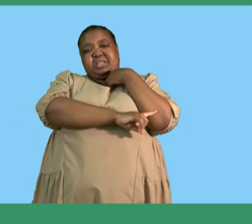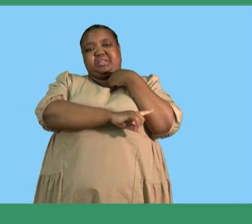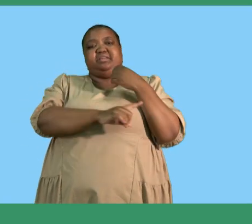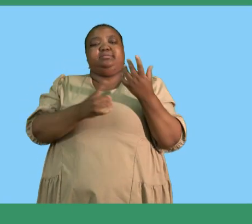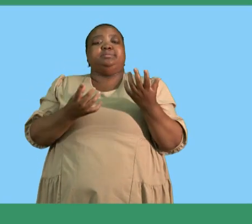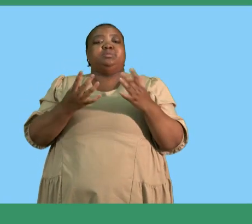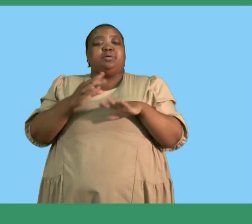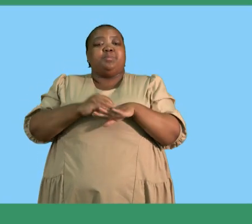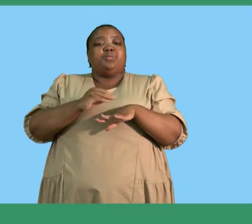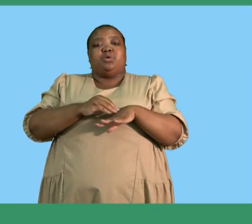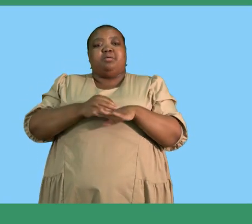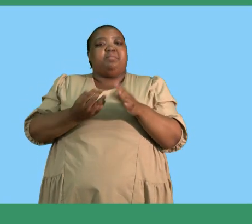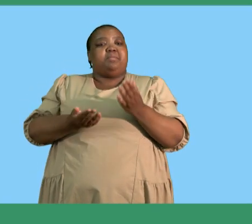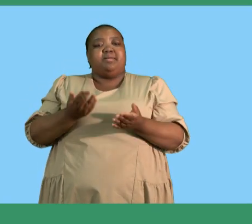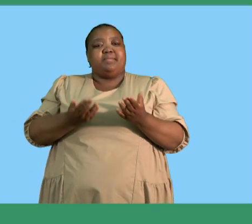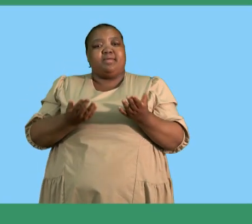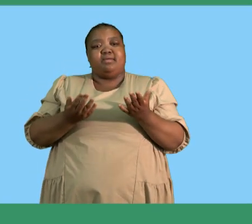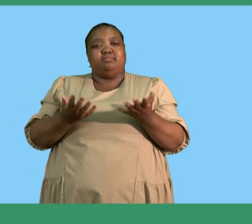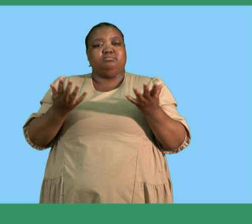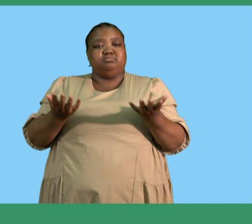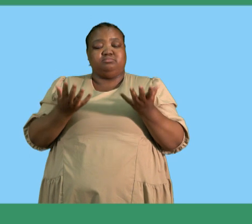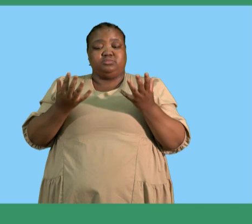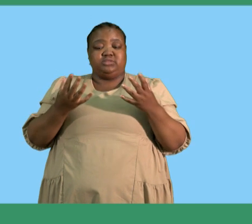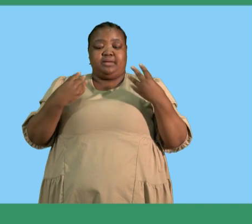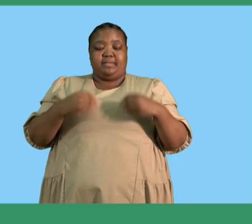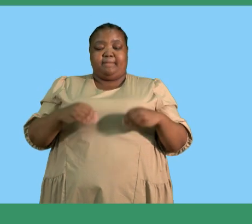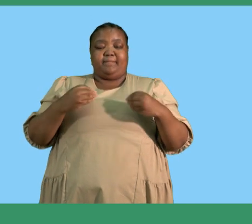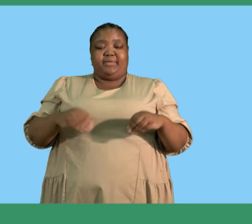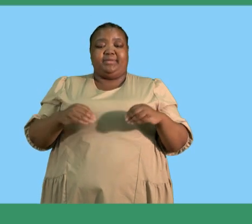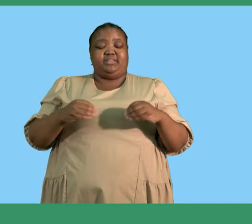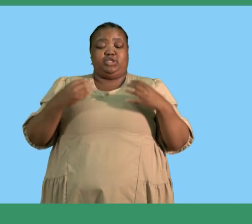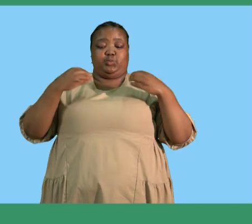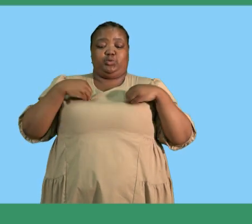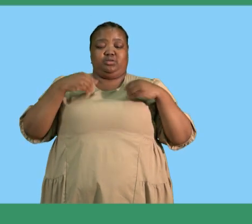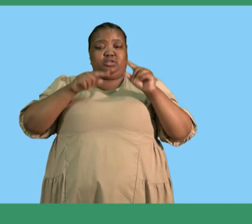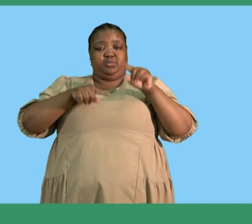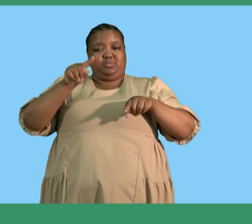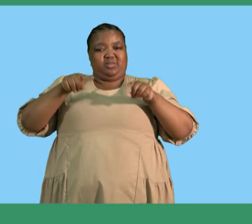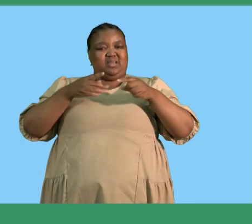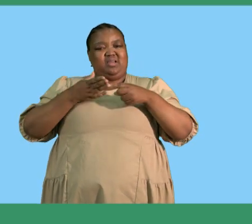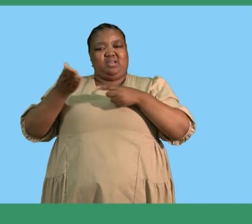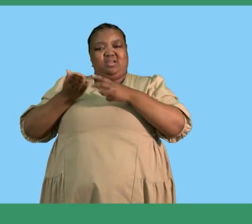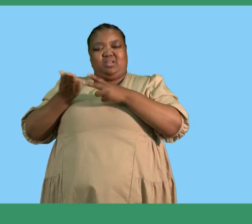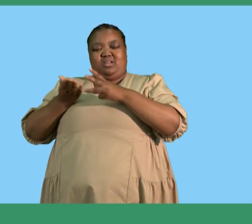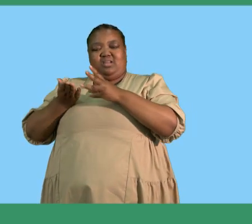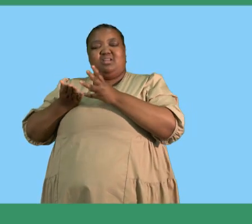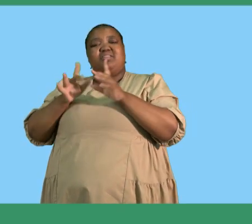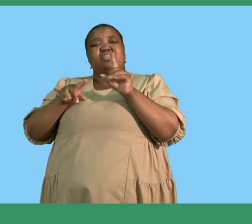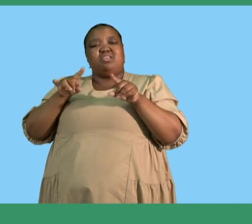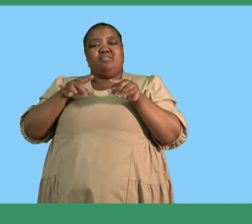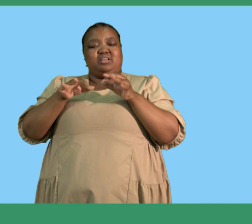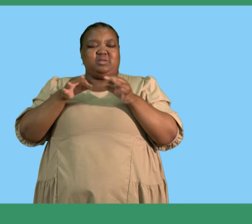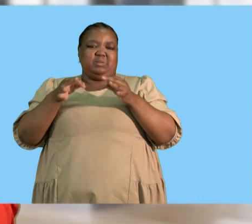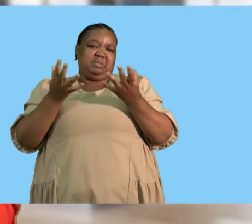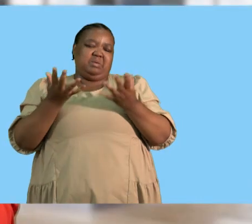that you might have a problem with stating the characteristics of different forms of ownership. Now, what I can